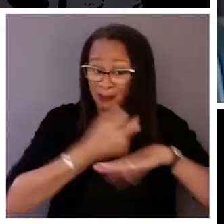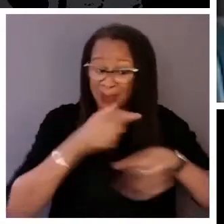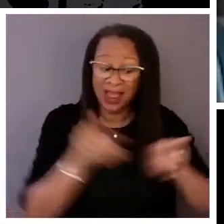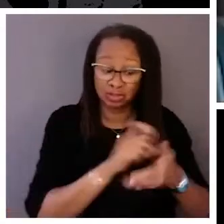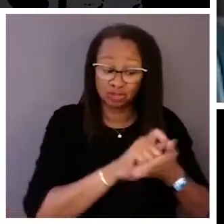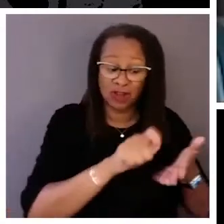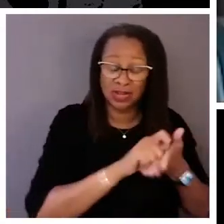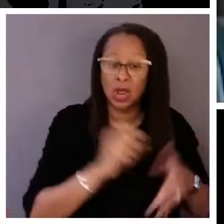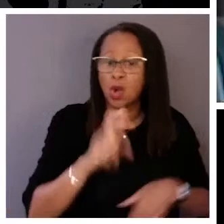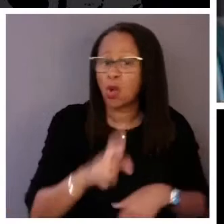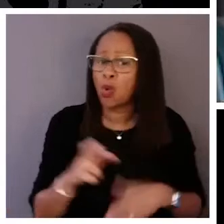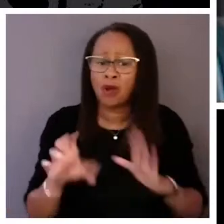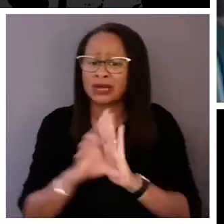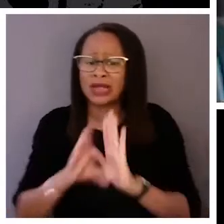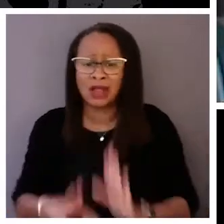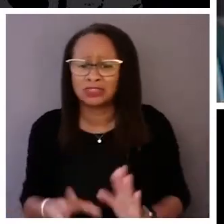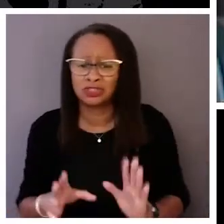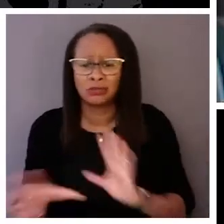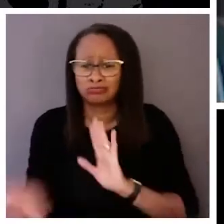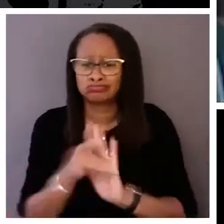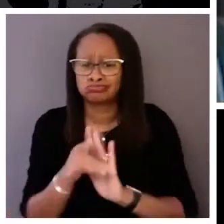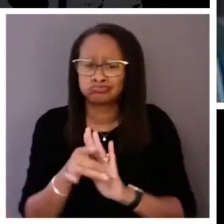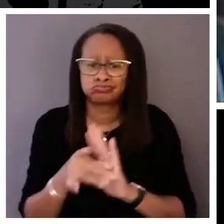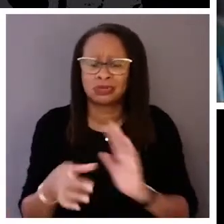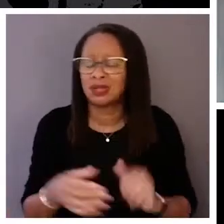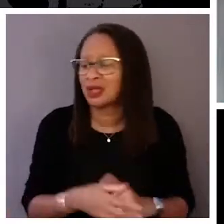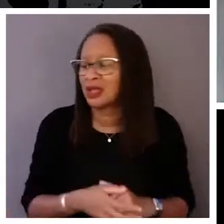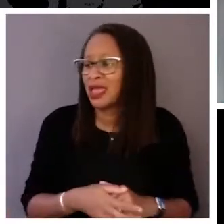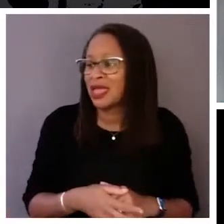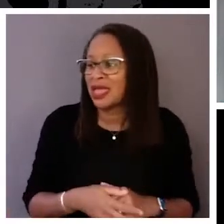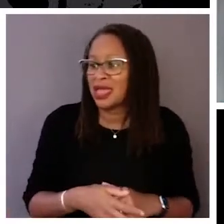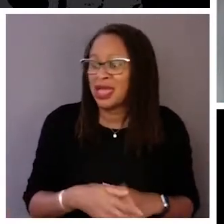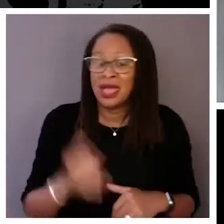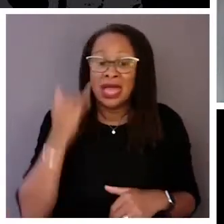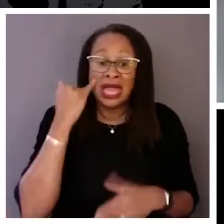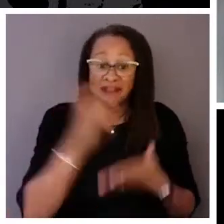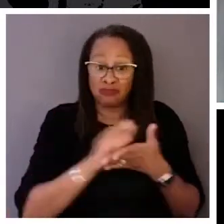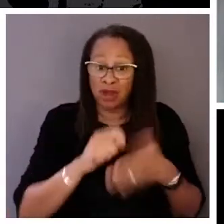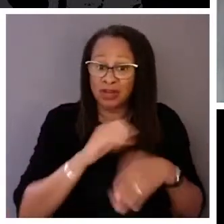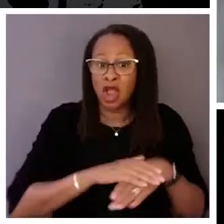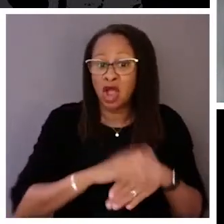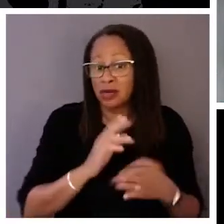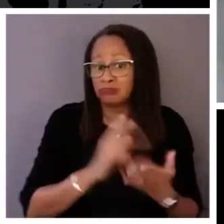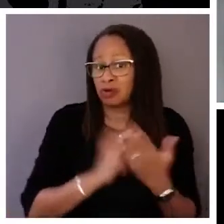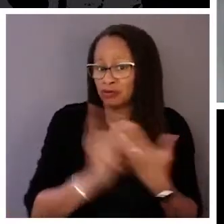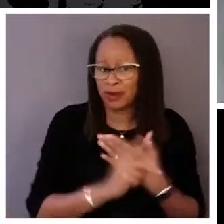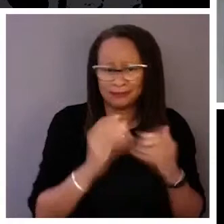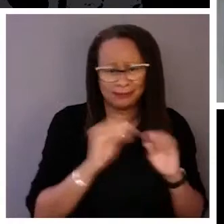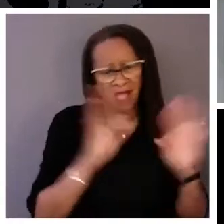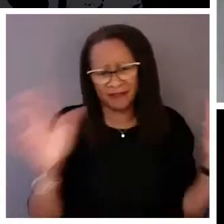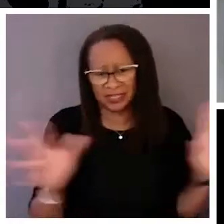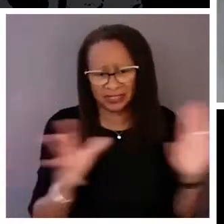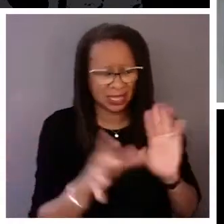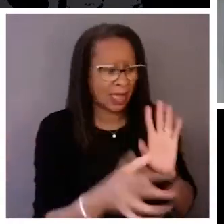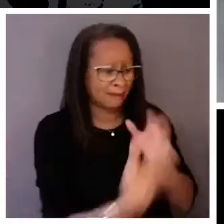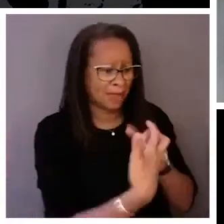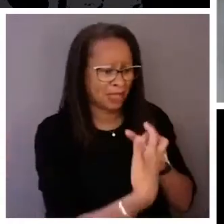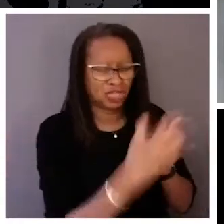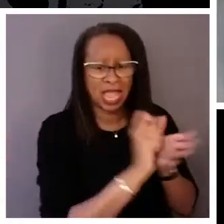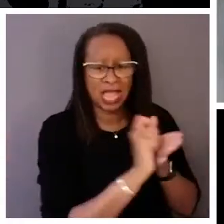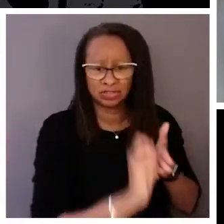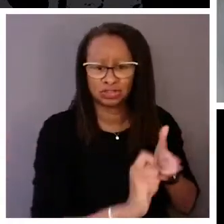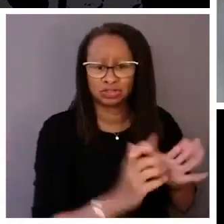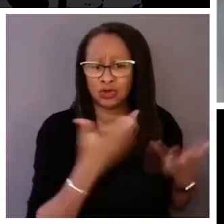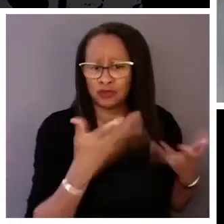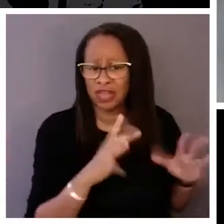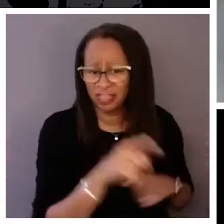and then wait and see who fits the bit? Yeah, so if I'm writing on a show, then obviously I'm imagining actors that are already there. But